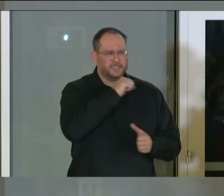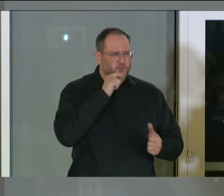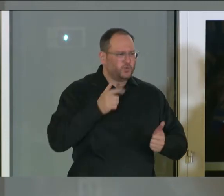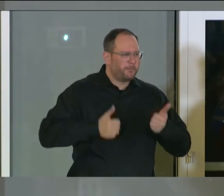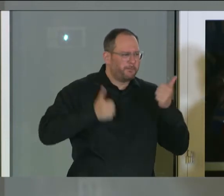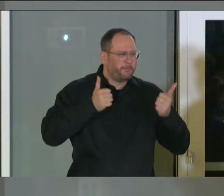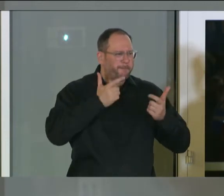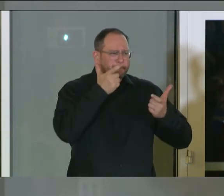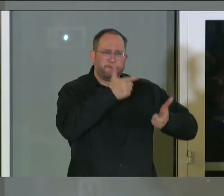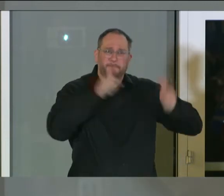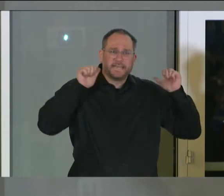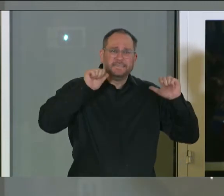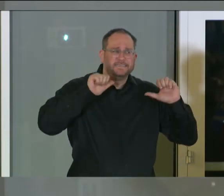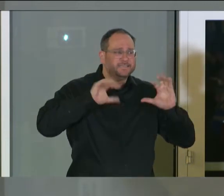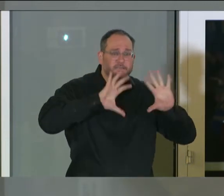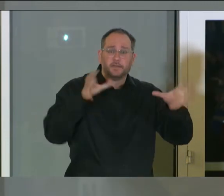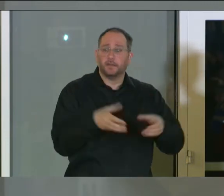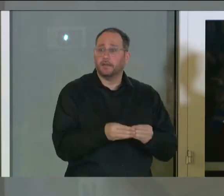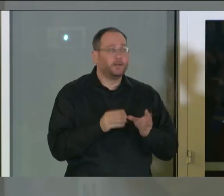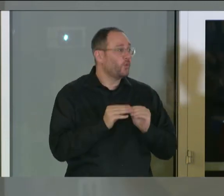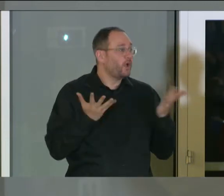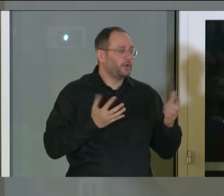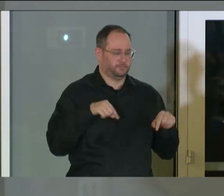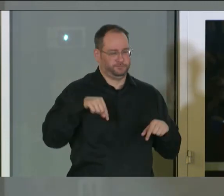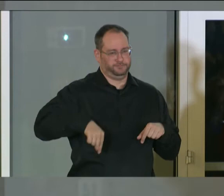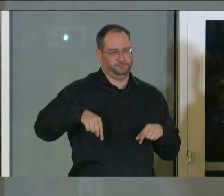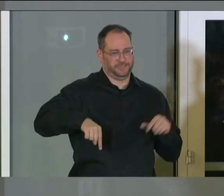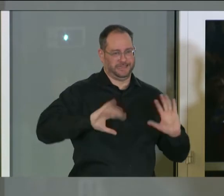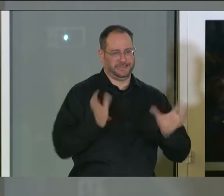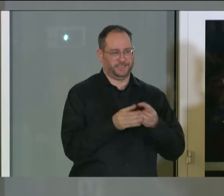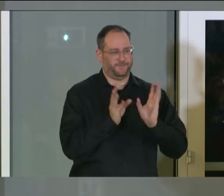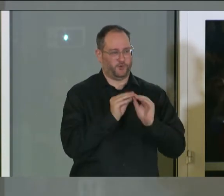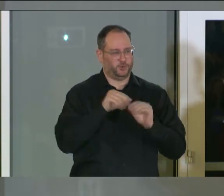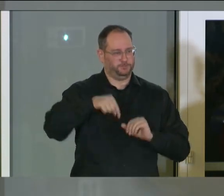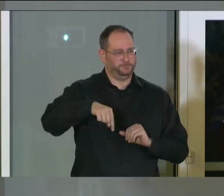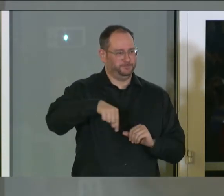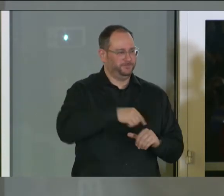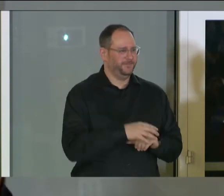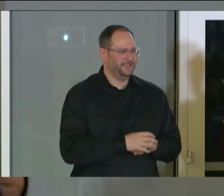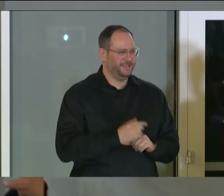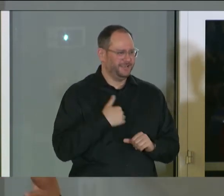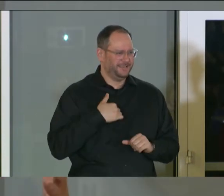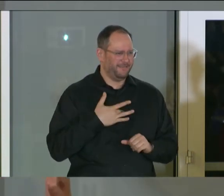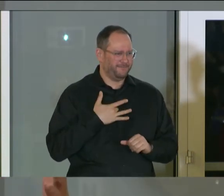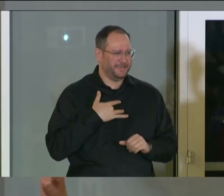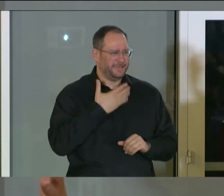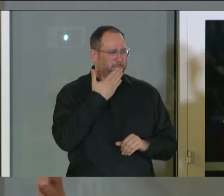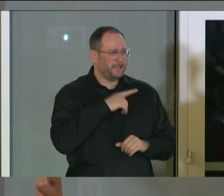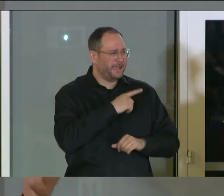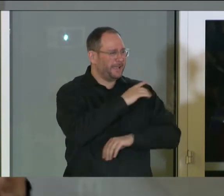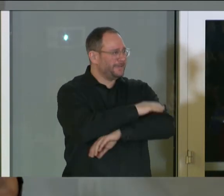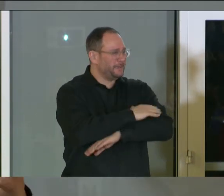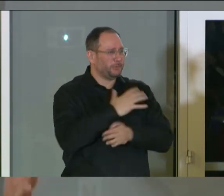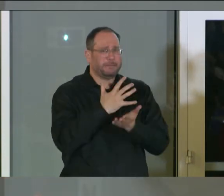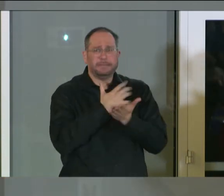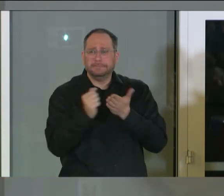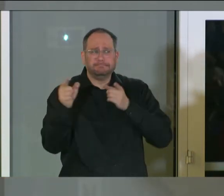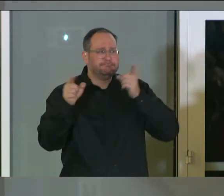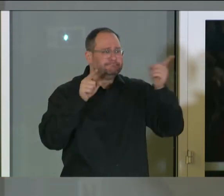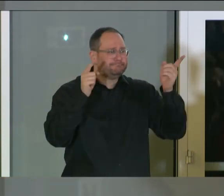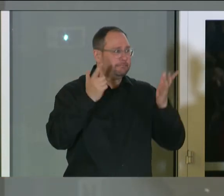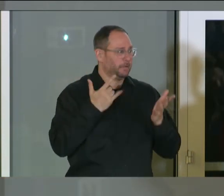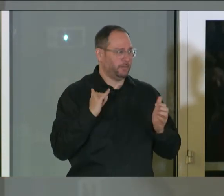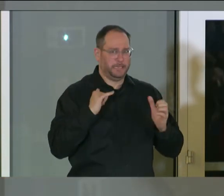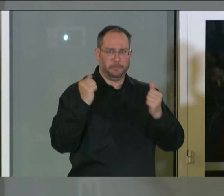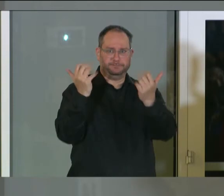one. I started to feel bad because we ran out of tables, but then I see how comfortable and engaged everybody